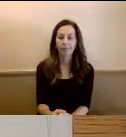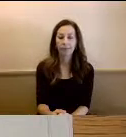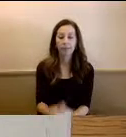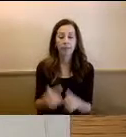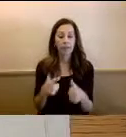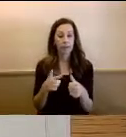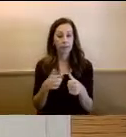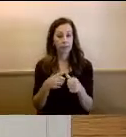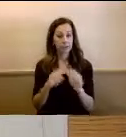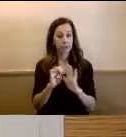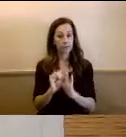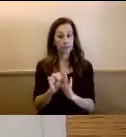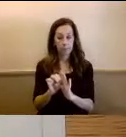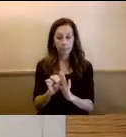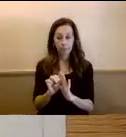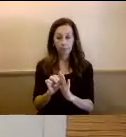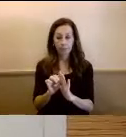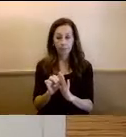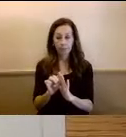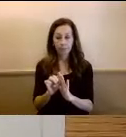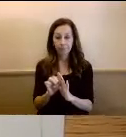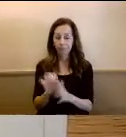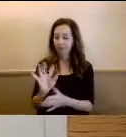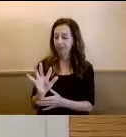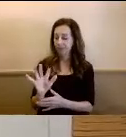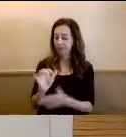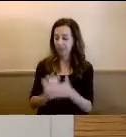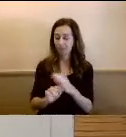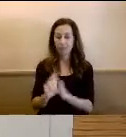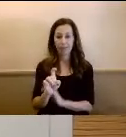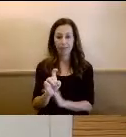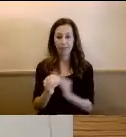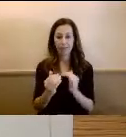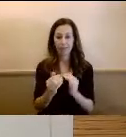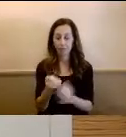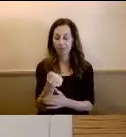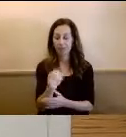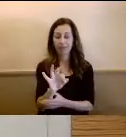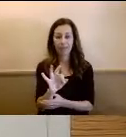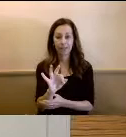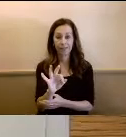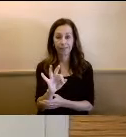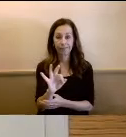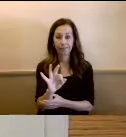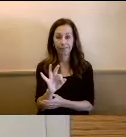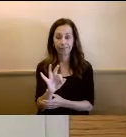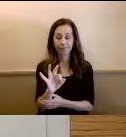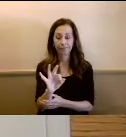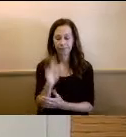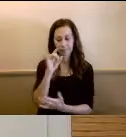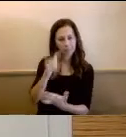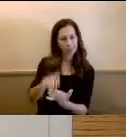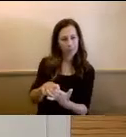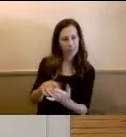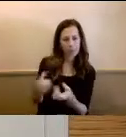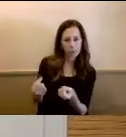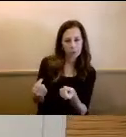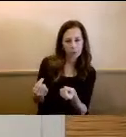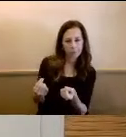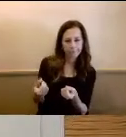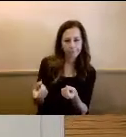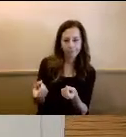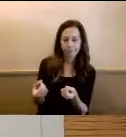So the first example we've got is 5 minus x equals 19. So identify the